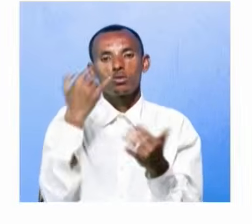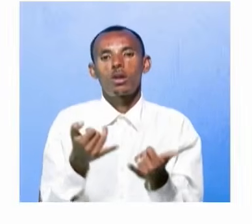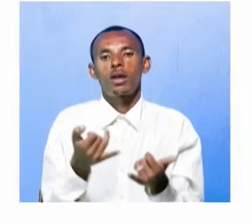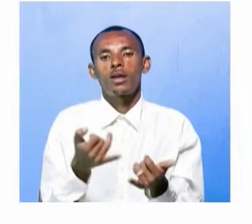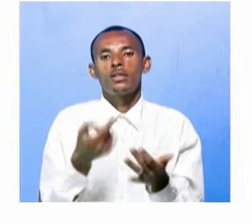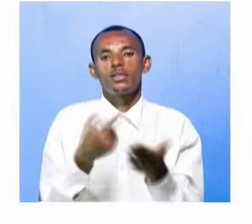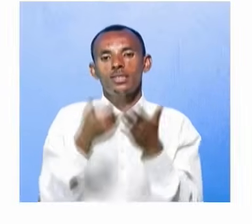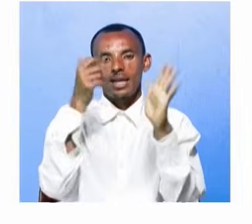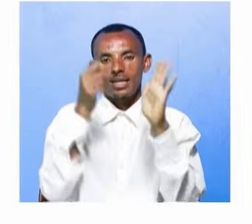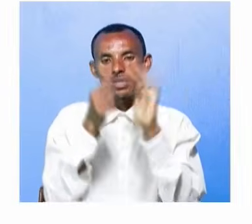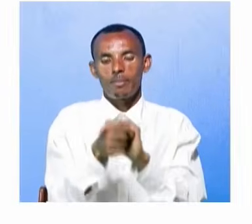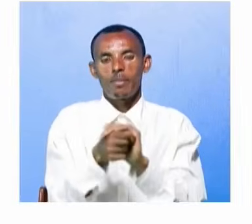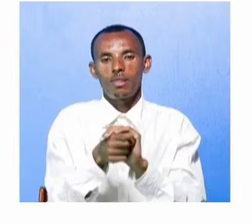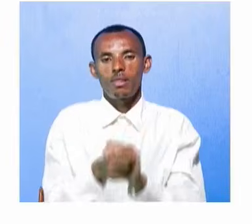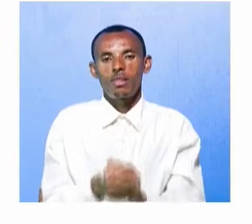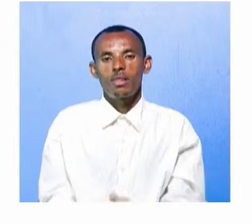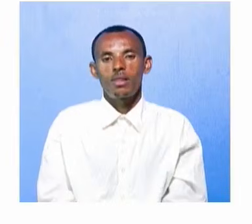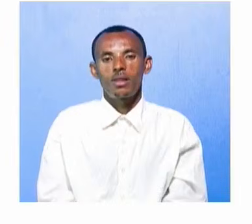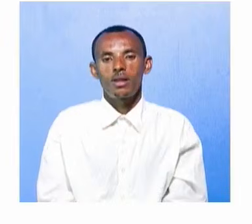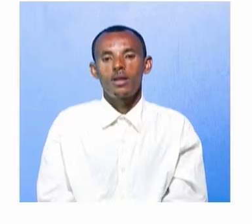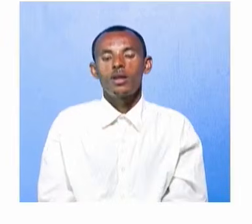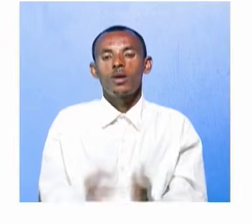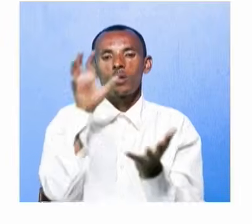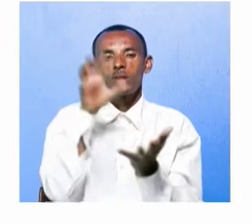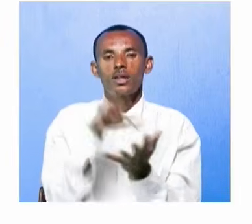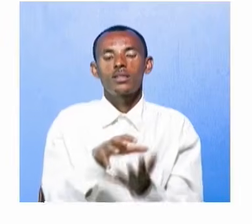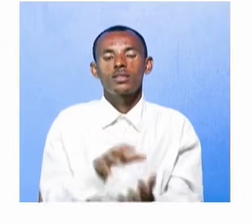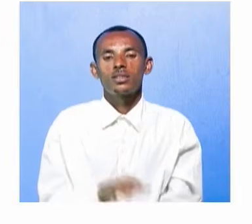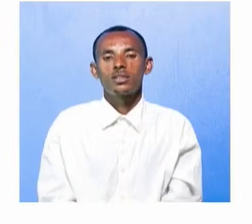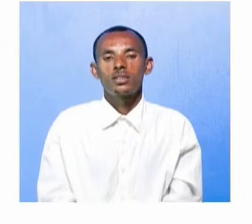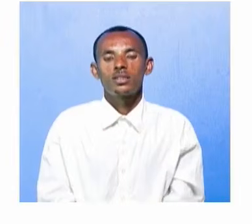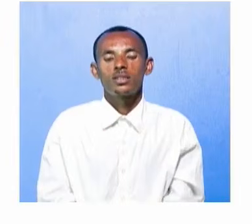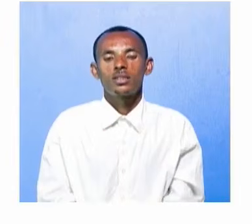this example contains